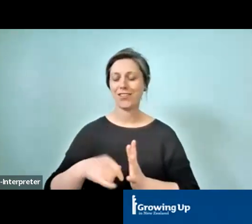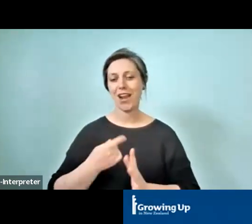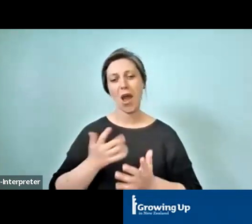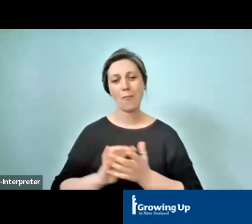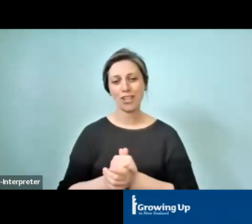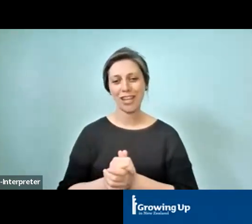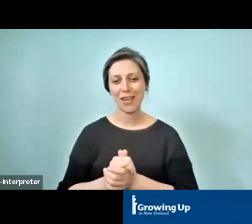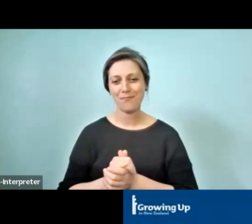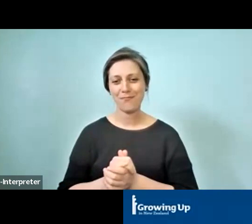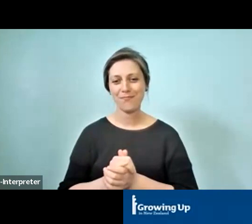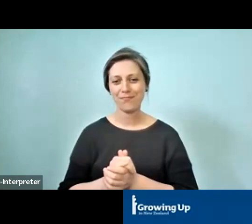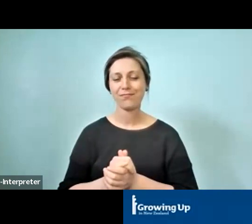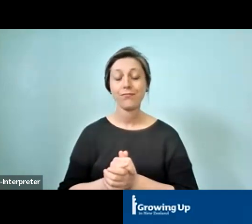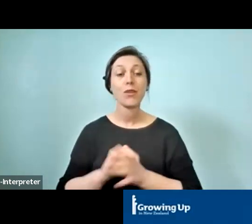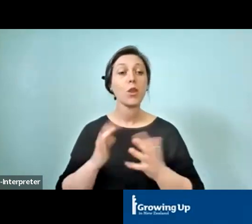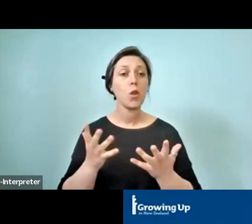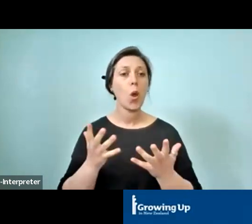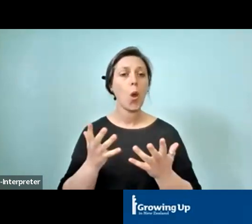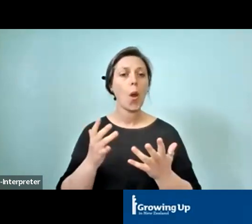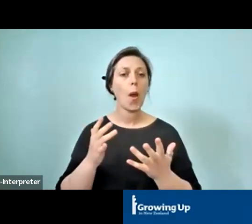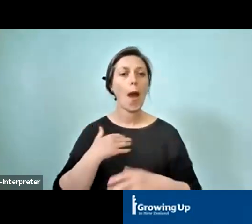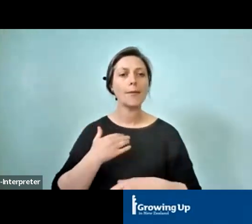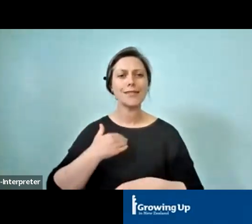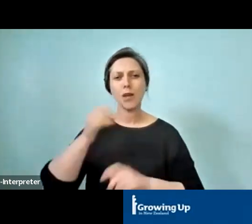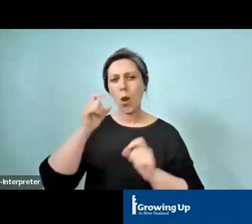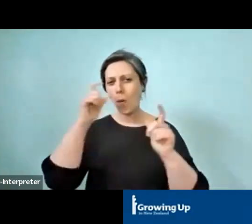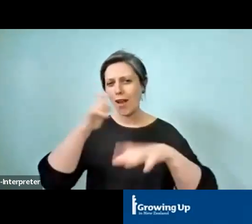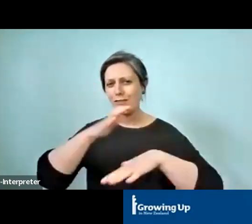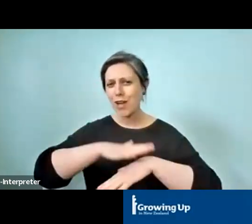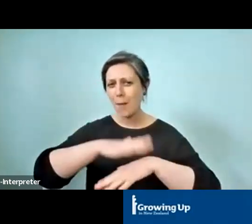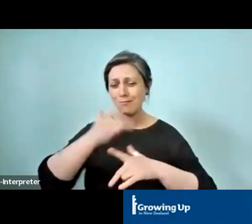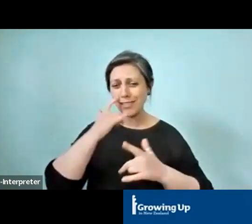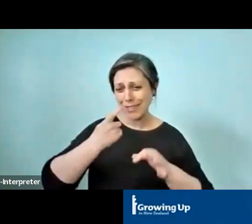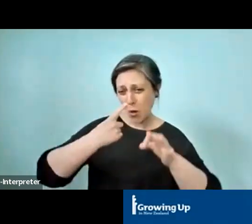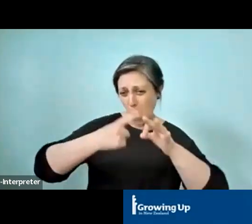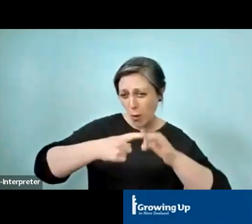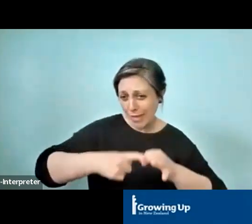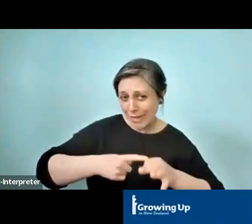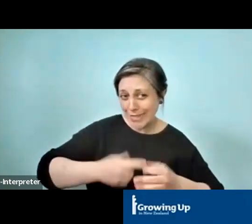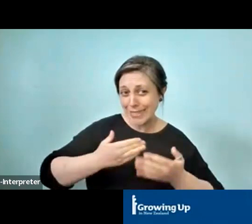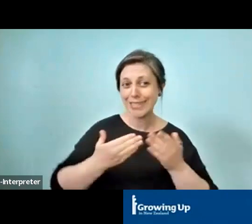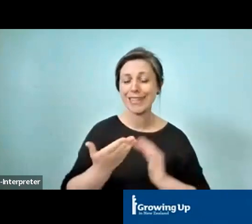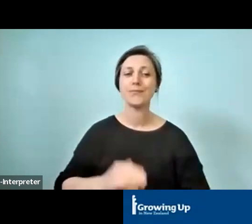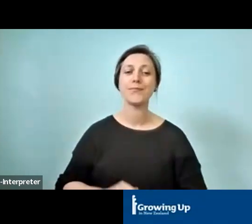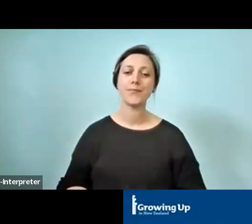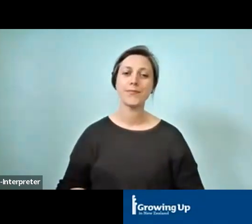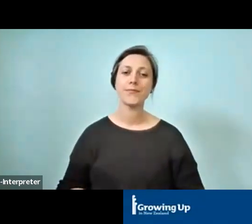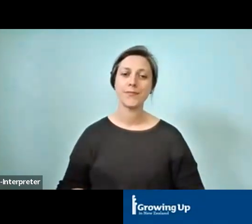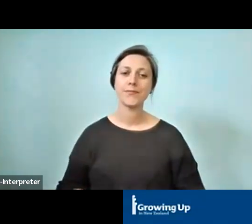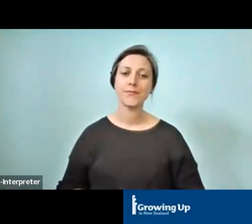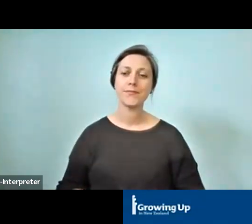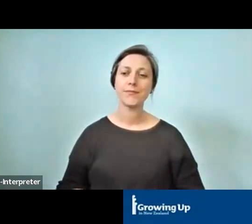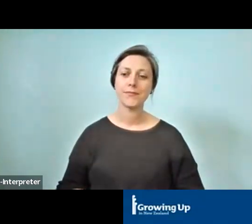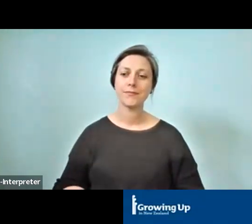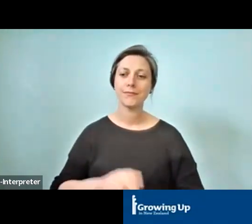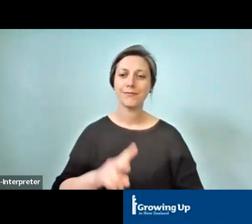that. So I'm mindful of the time here. I'm just going to quickly check into the Q&A there. I can